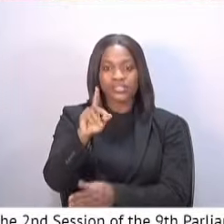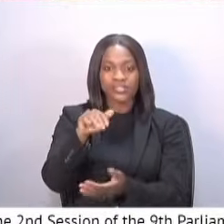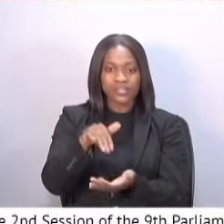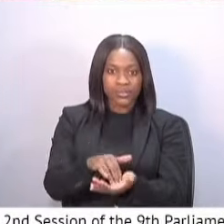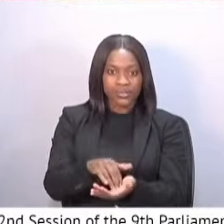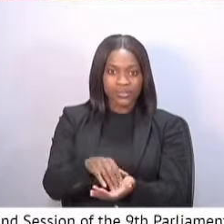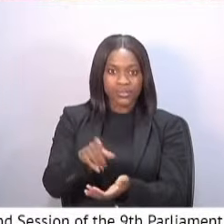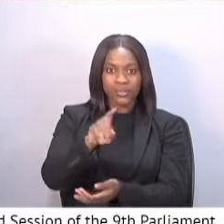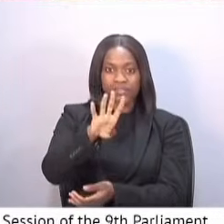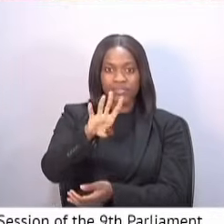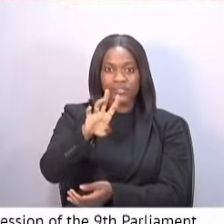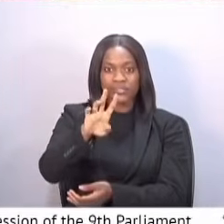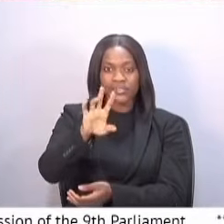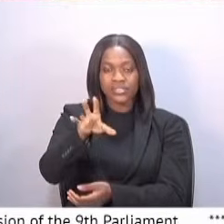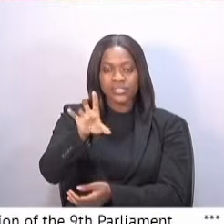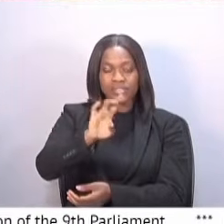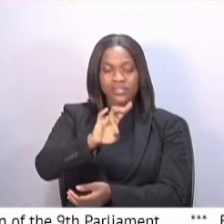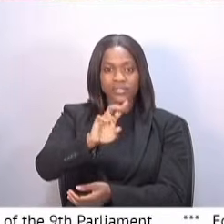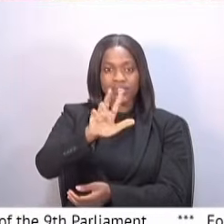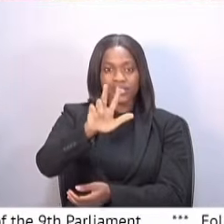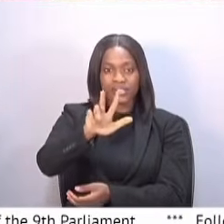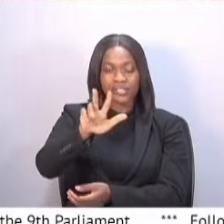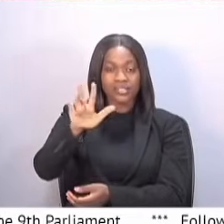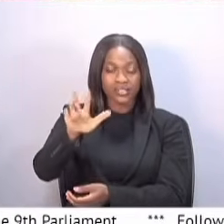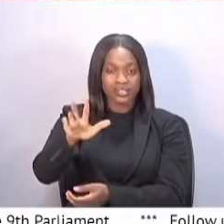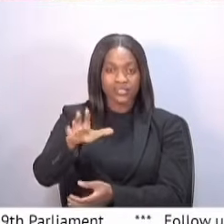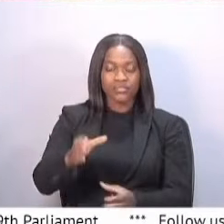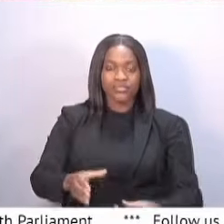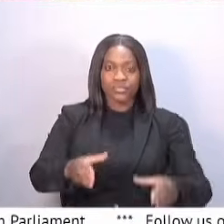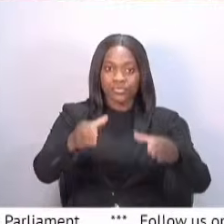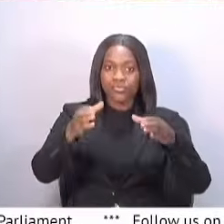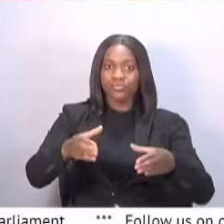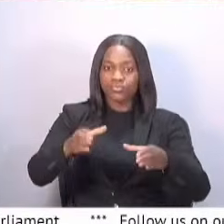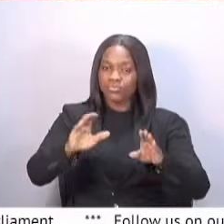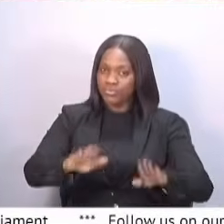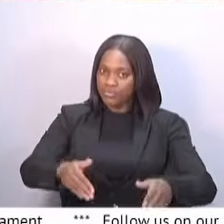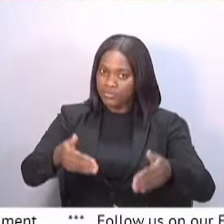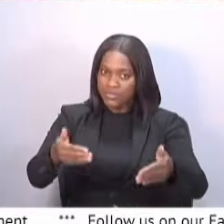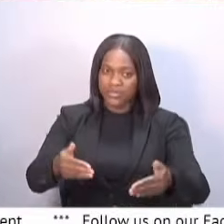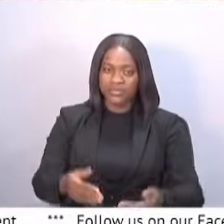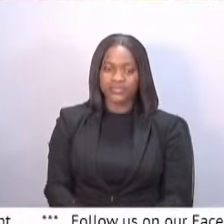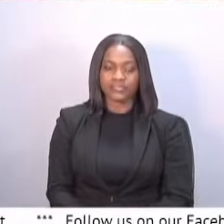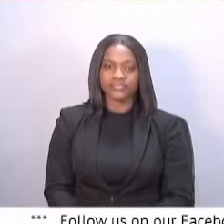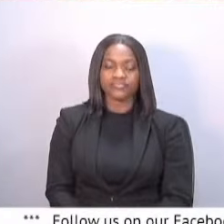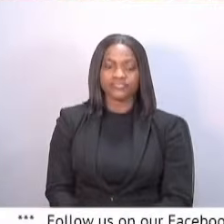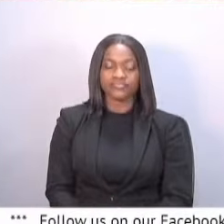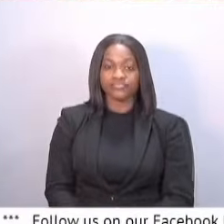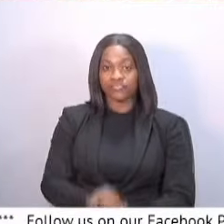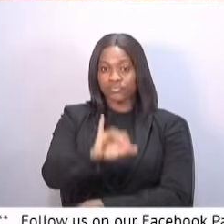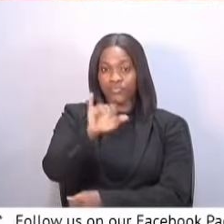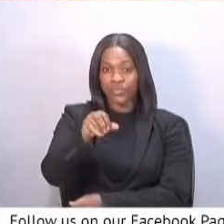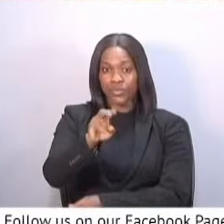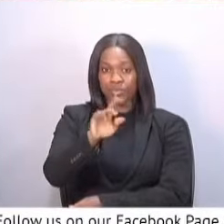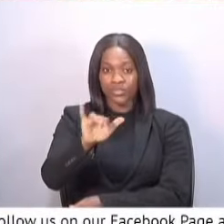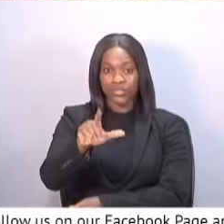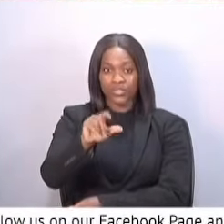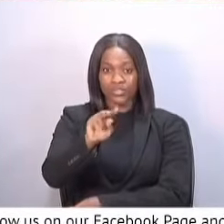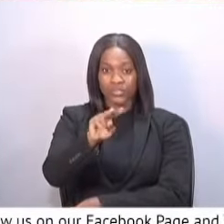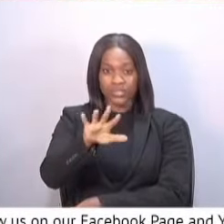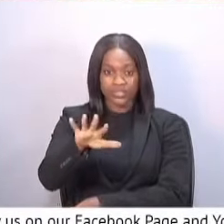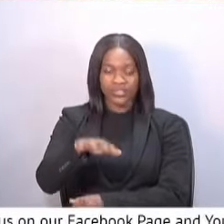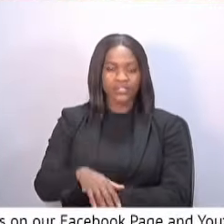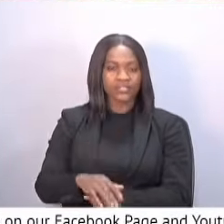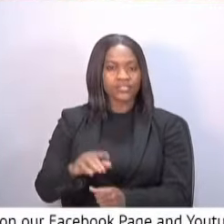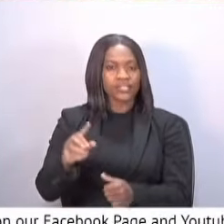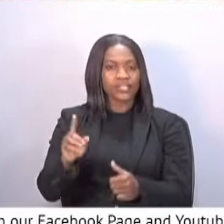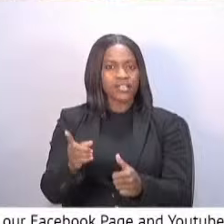11,733 tons of Paris-aligned carbon credit was issued. In July 2025, the